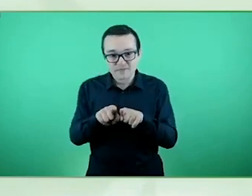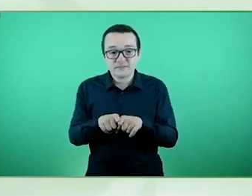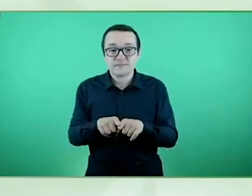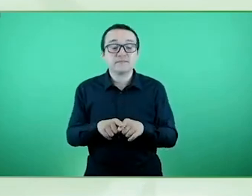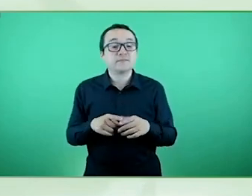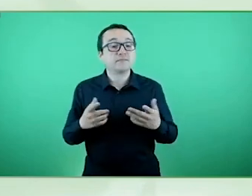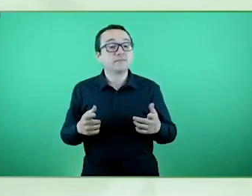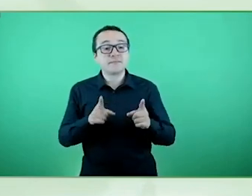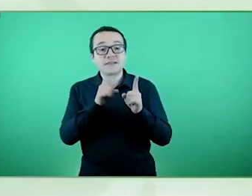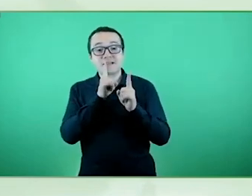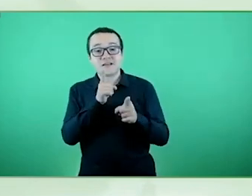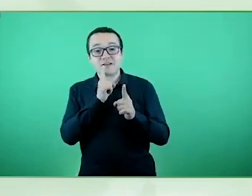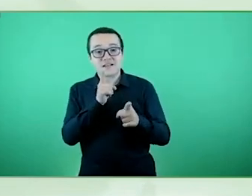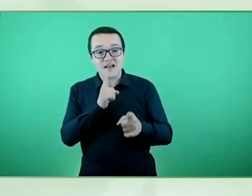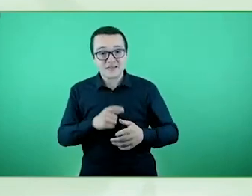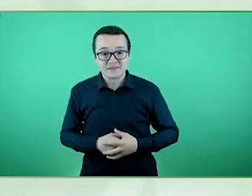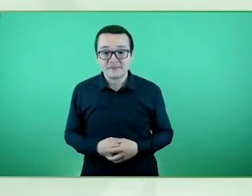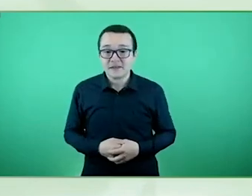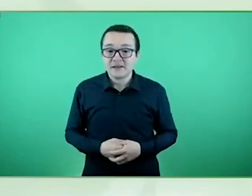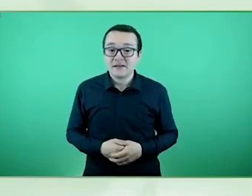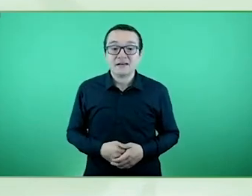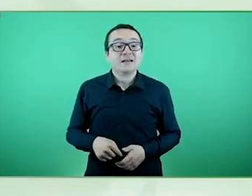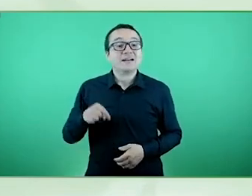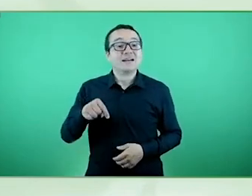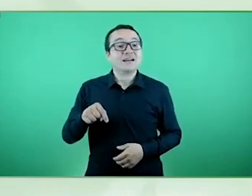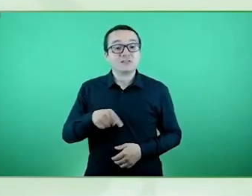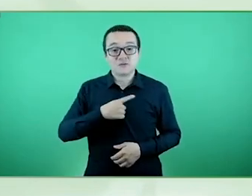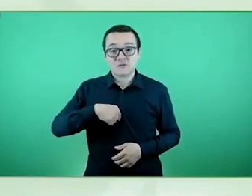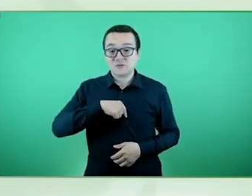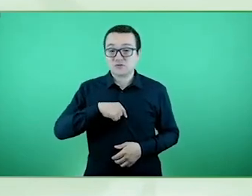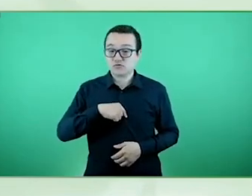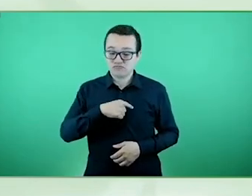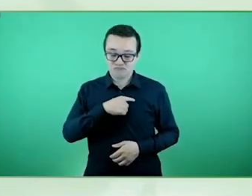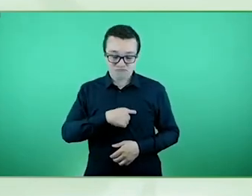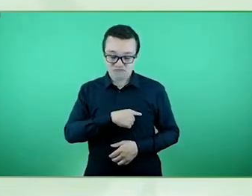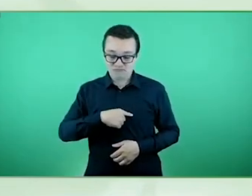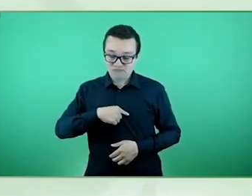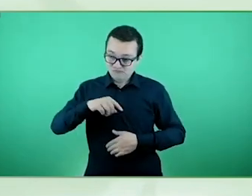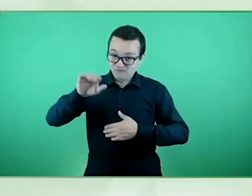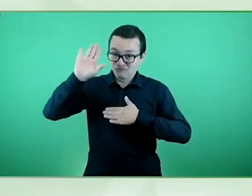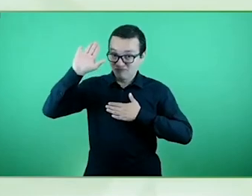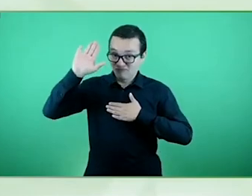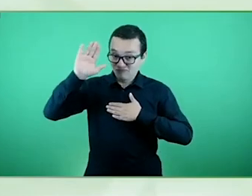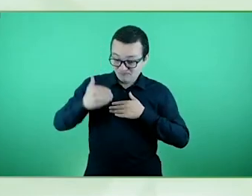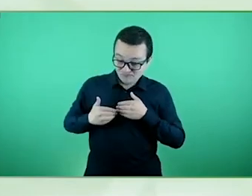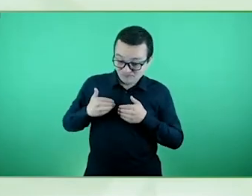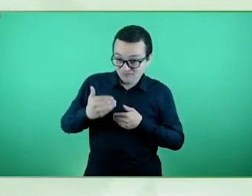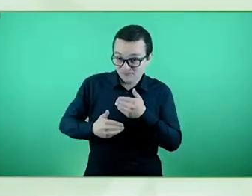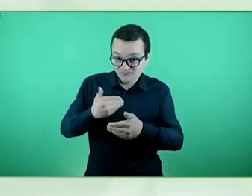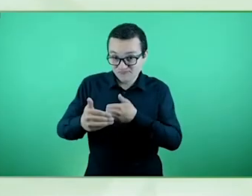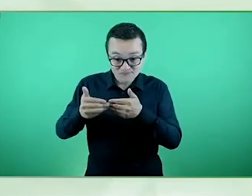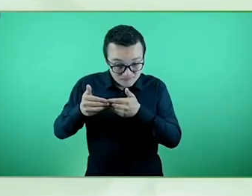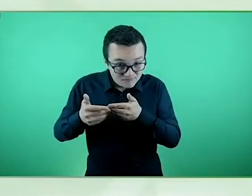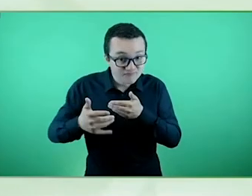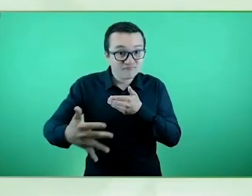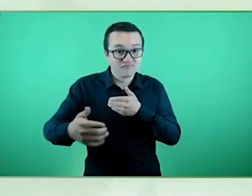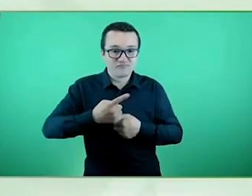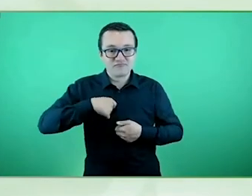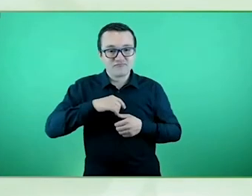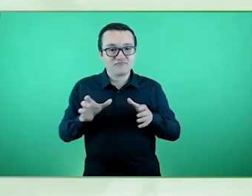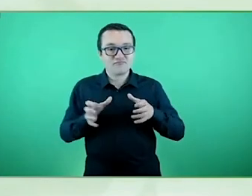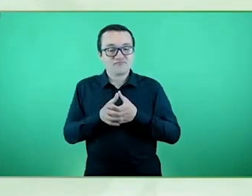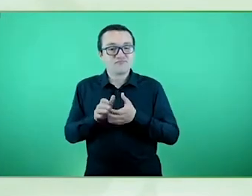compromiso de los próximos años, como Fundación Descúbreme, hemos decidido a asumirlo.